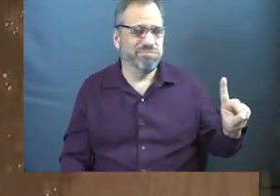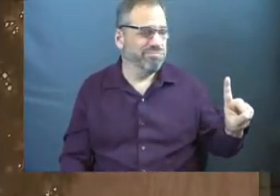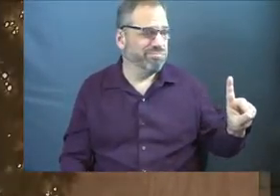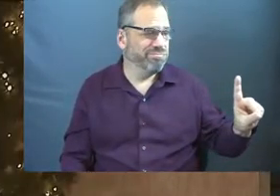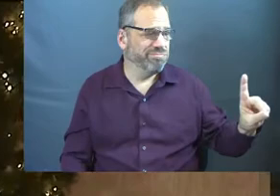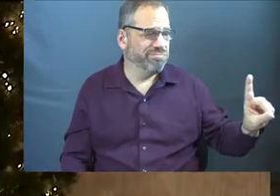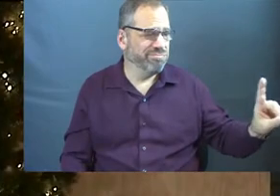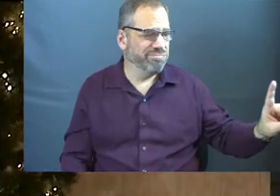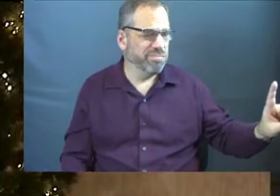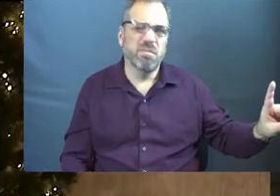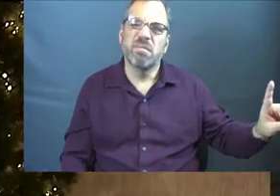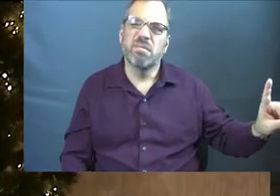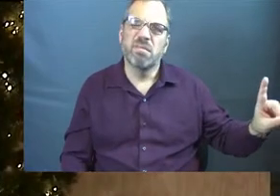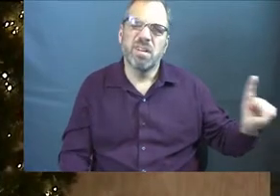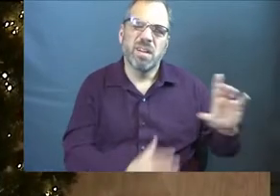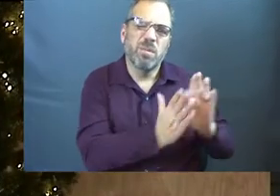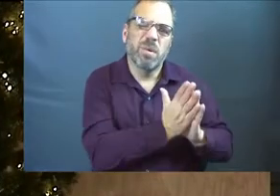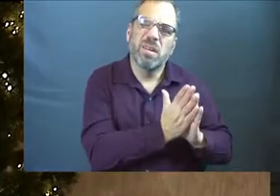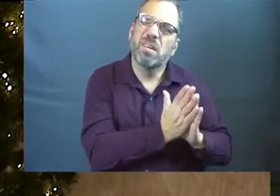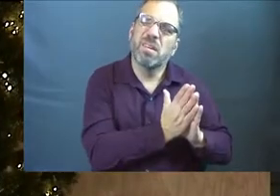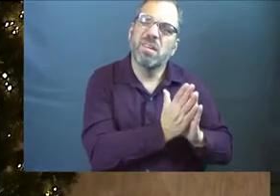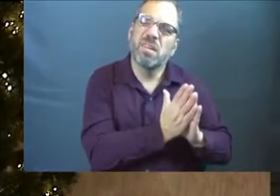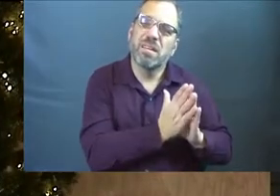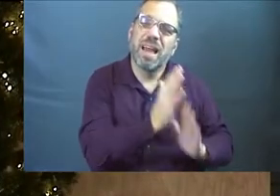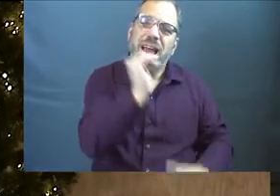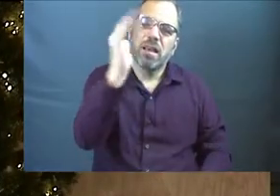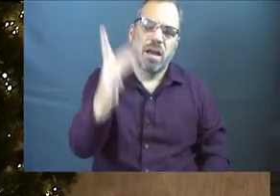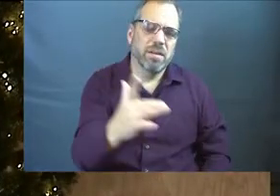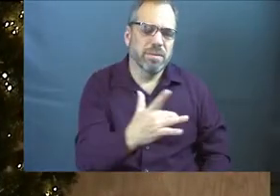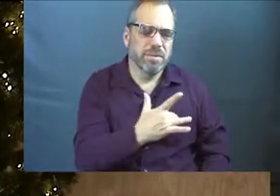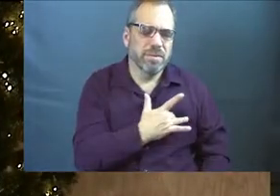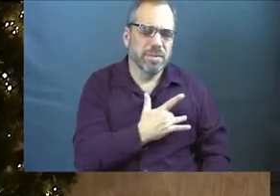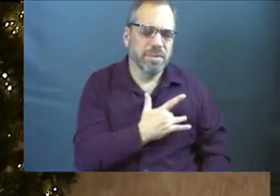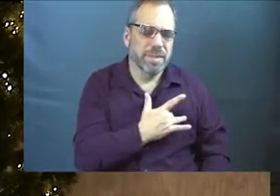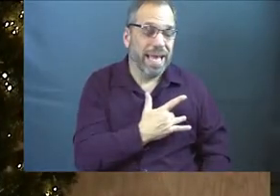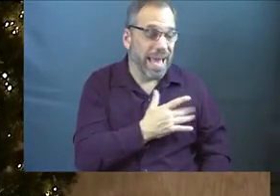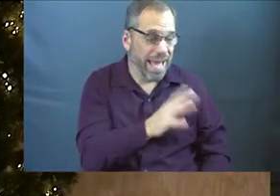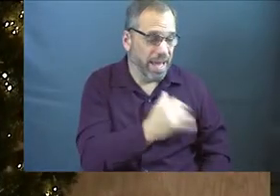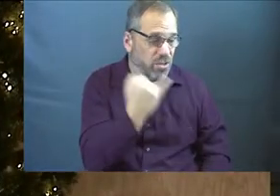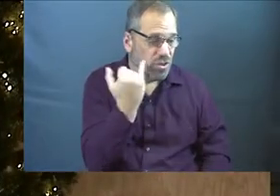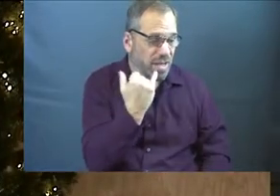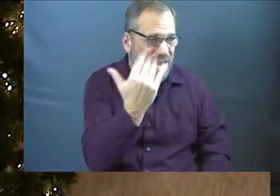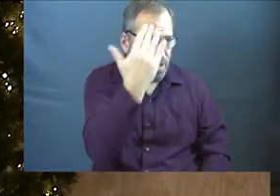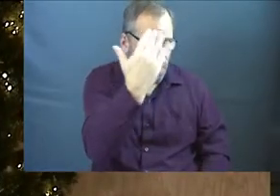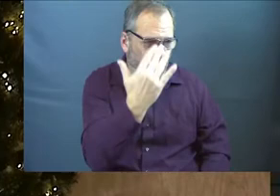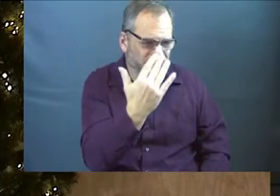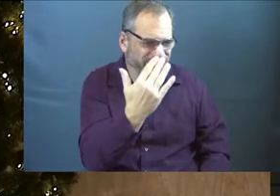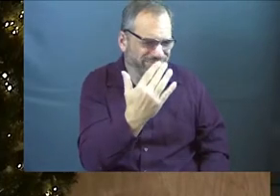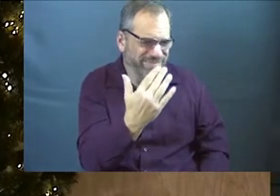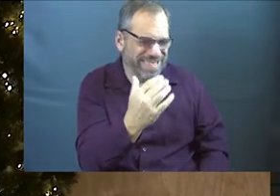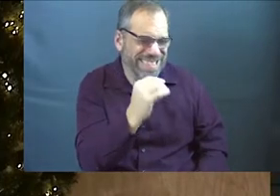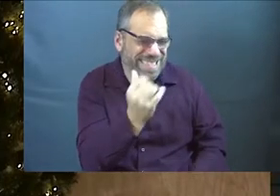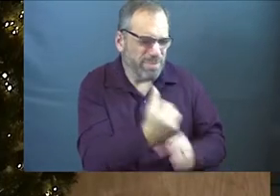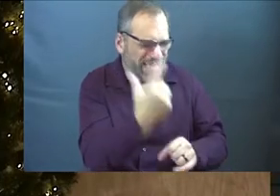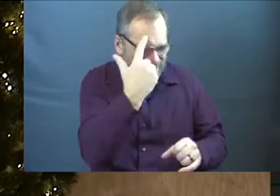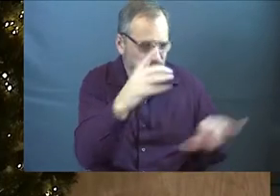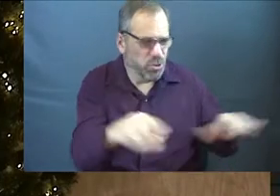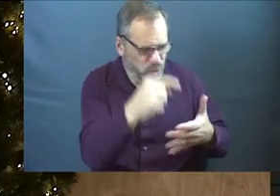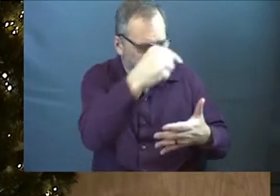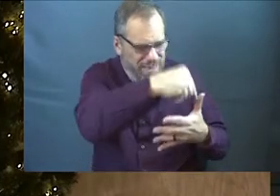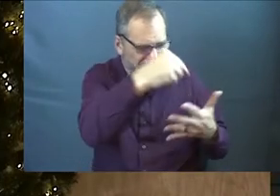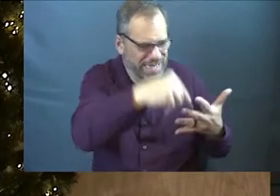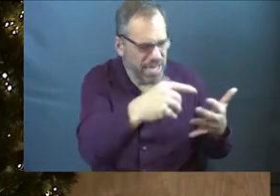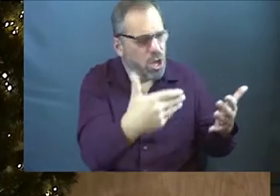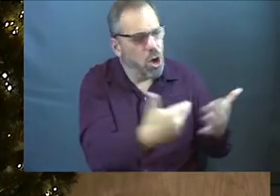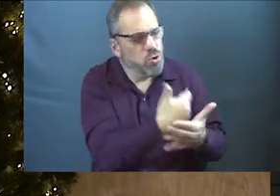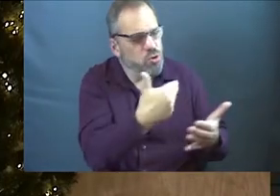along, and I thought, and I prayed, God started to come in and say, I know this doesn't make sense to you, but by faith, I just want you to do this. This is